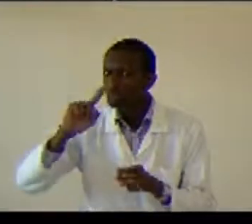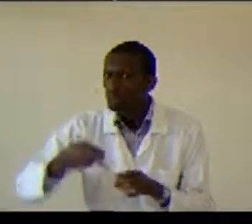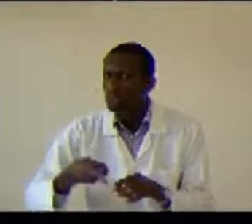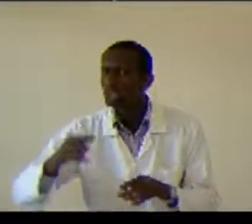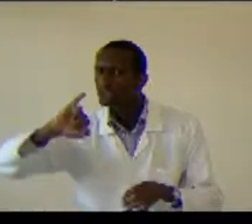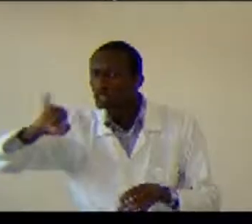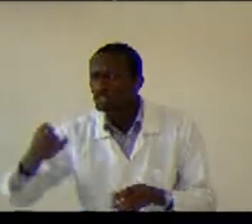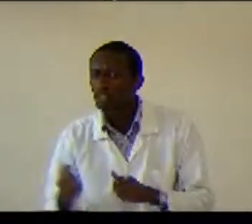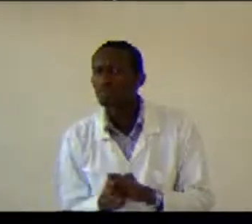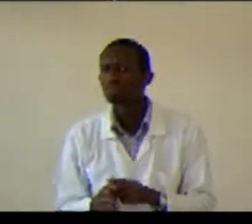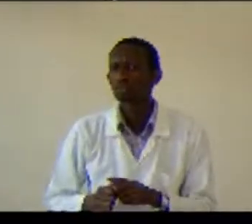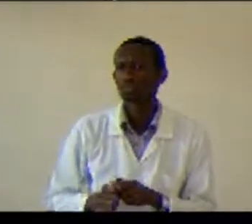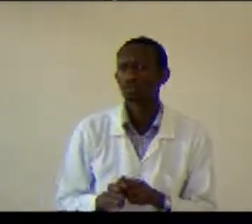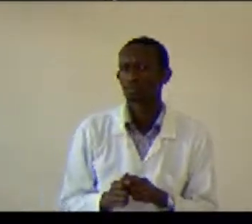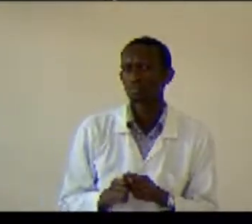and M is